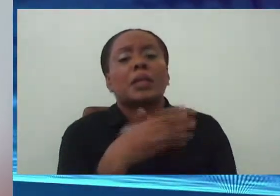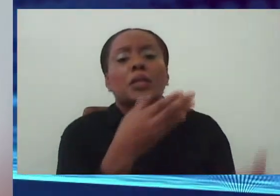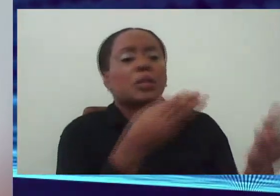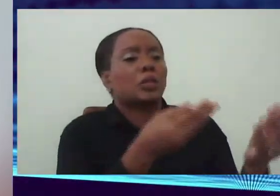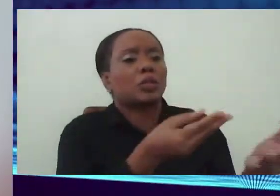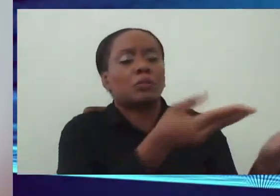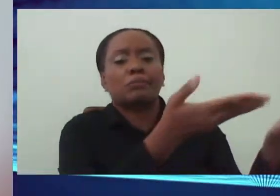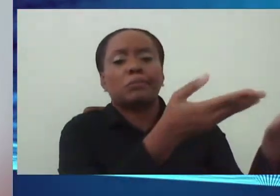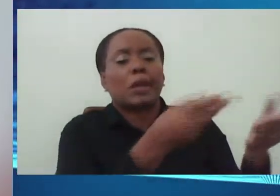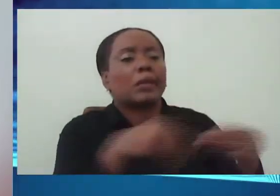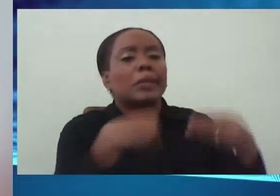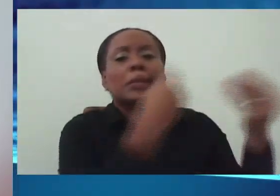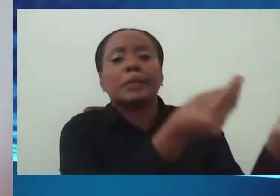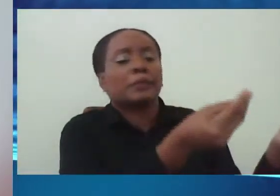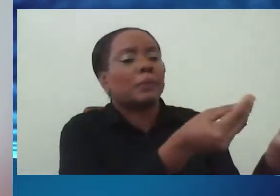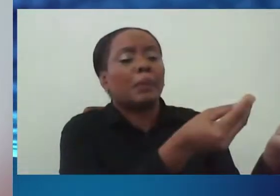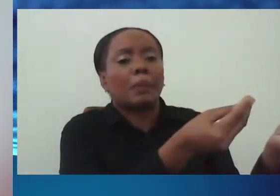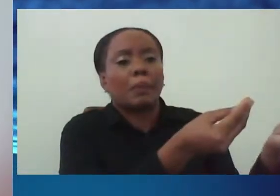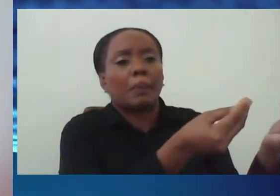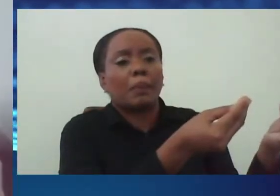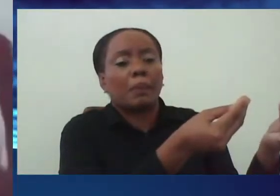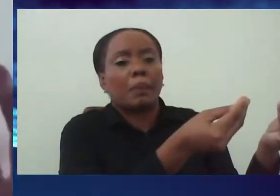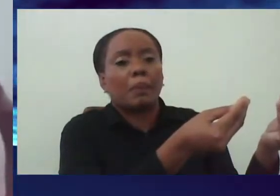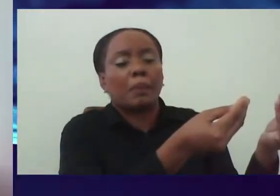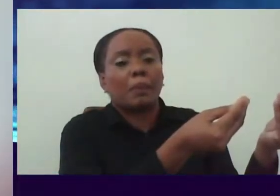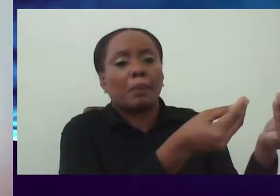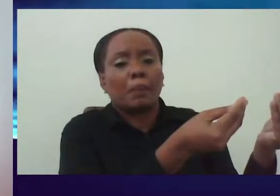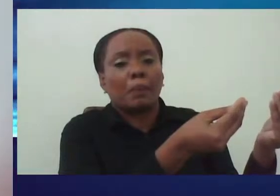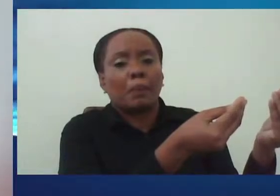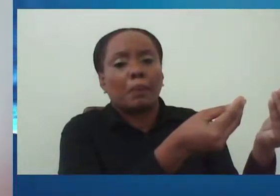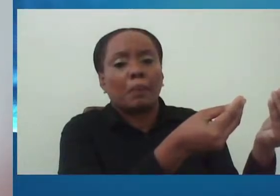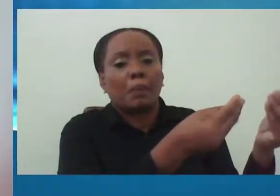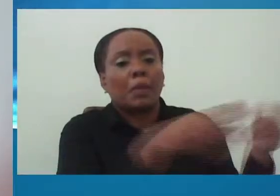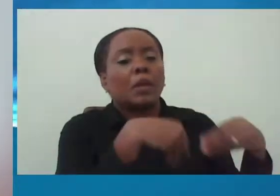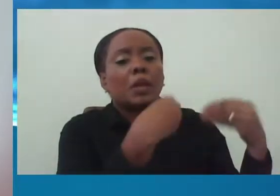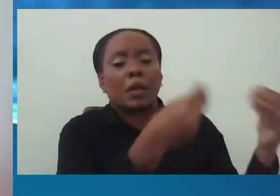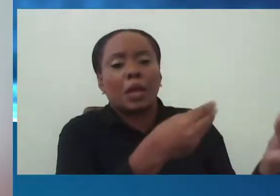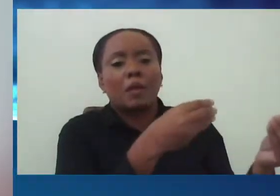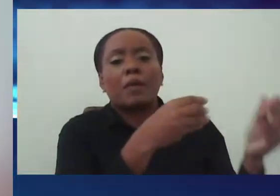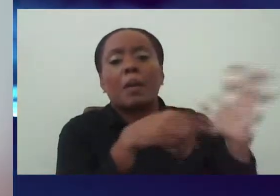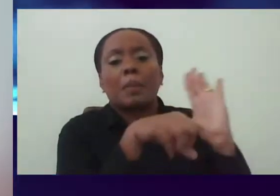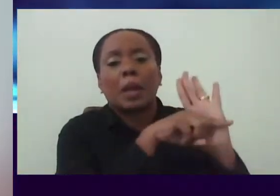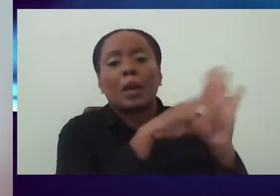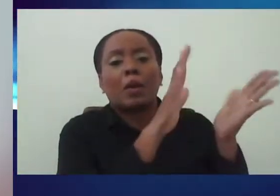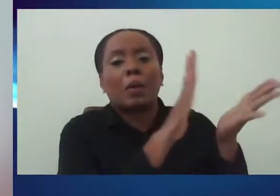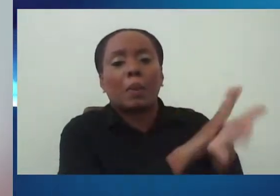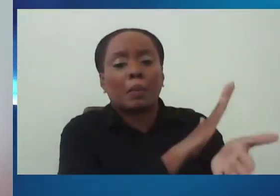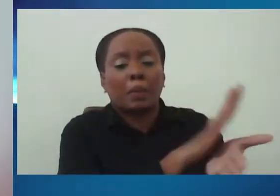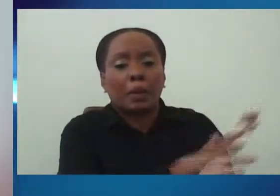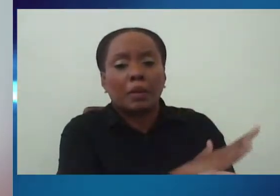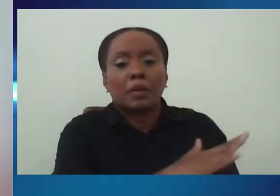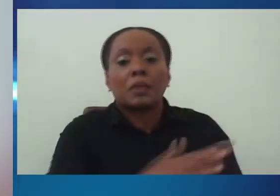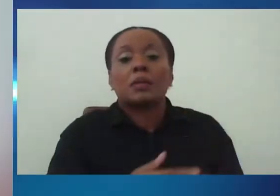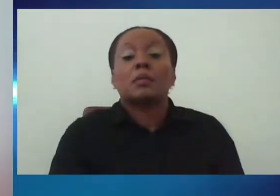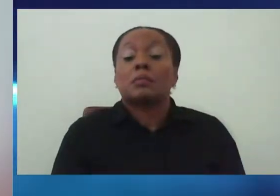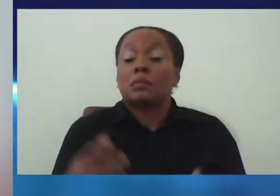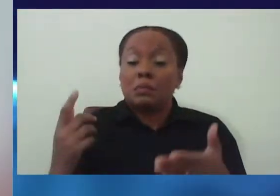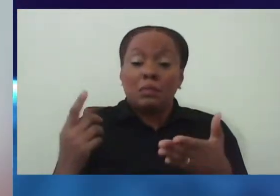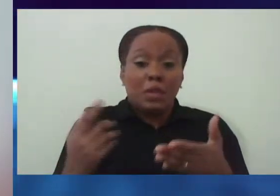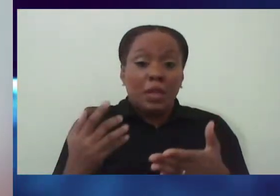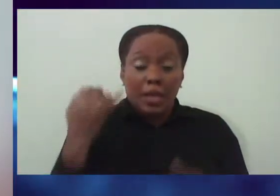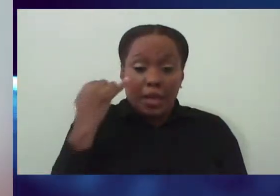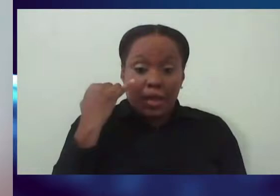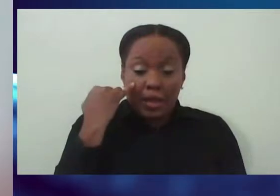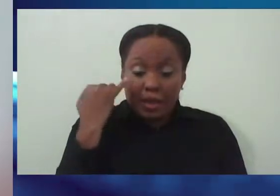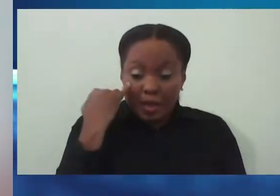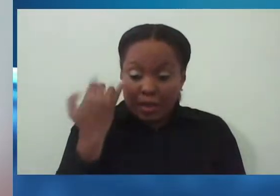been positive for COVID can continue to shed. They're not infectious, but they can continue to test positive for a period of time, sometimes up